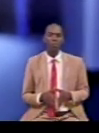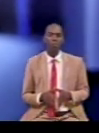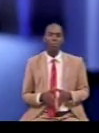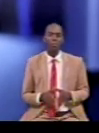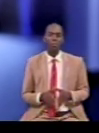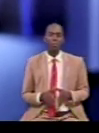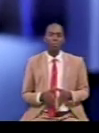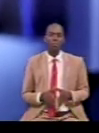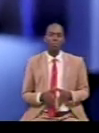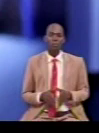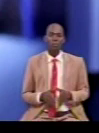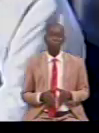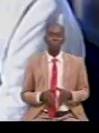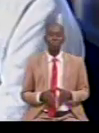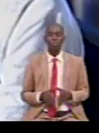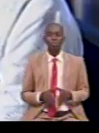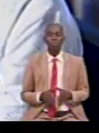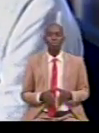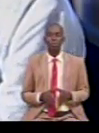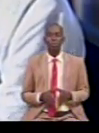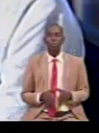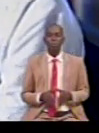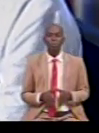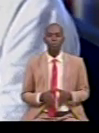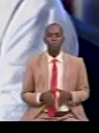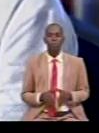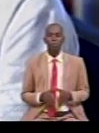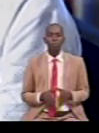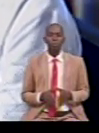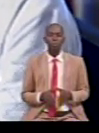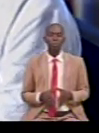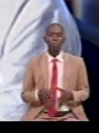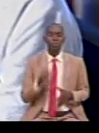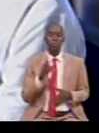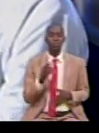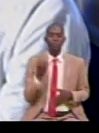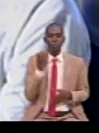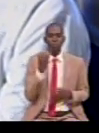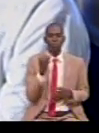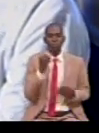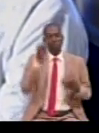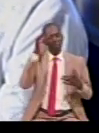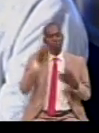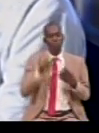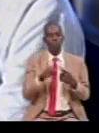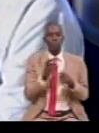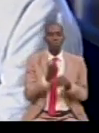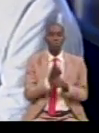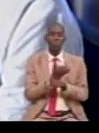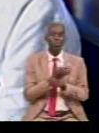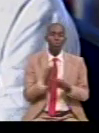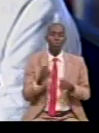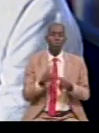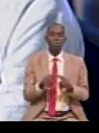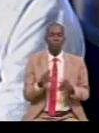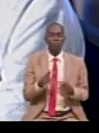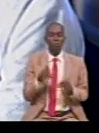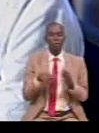freedom from my challenges and burden. And instead of getting freedom, I discovered that my problem kept growing